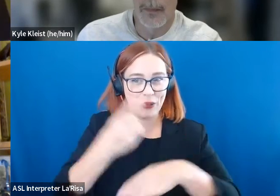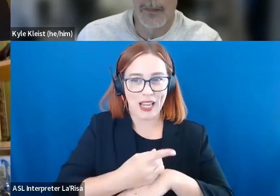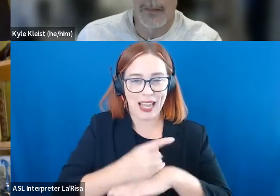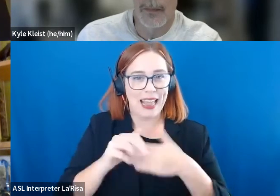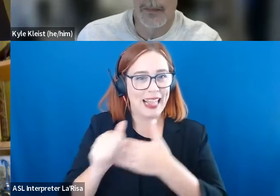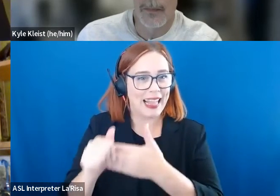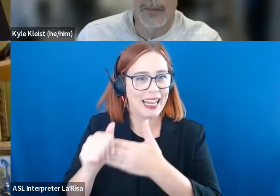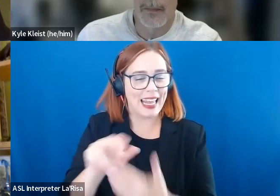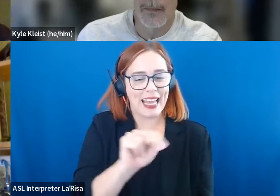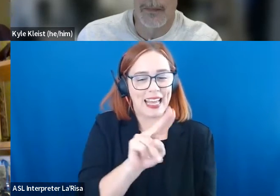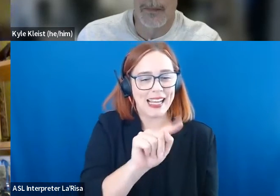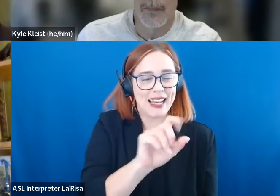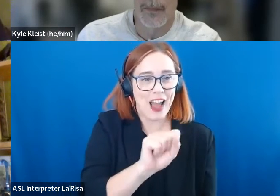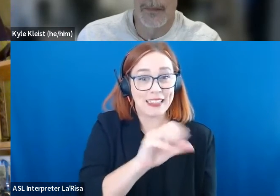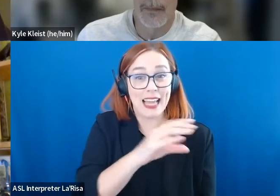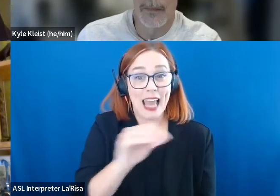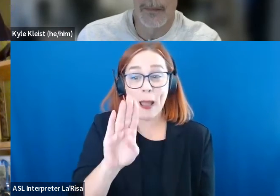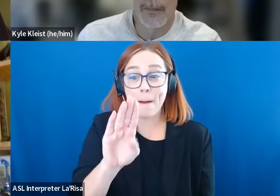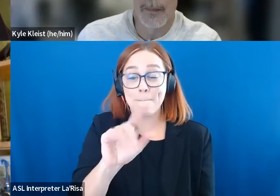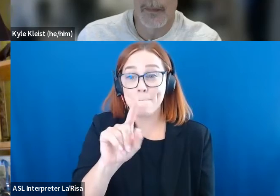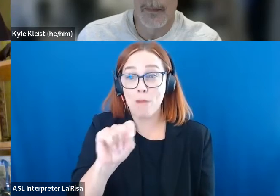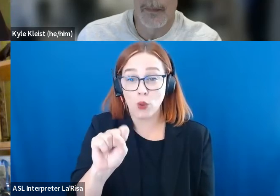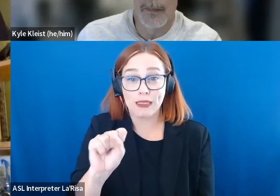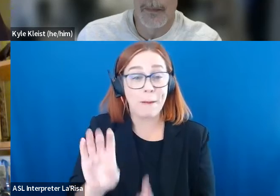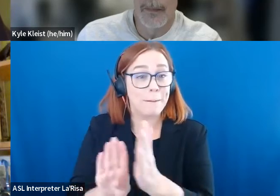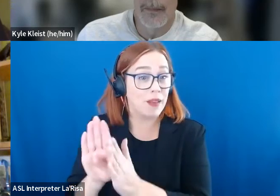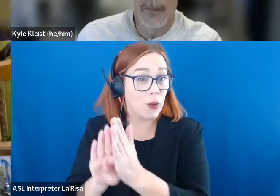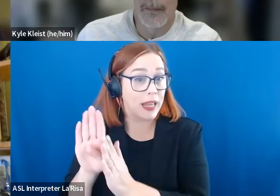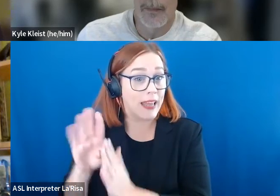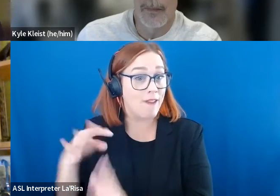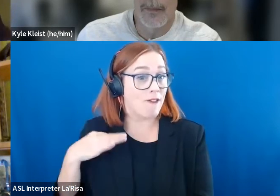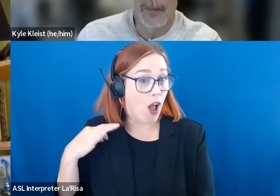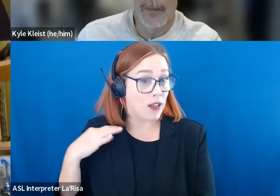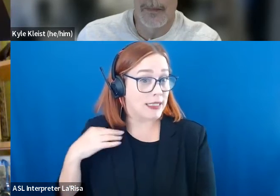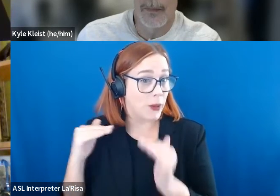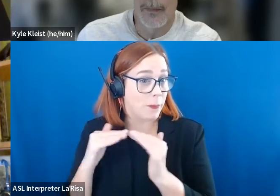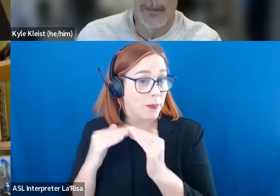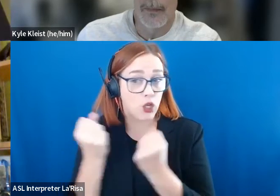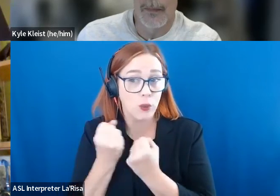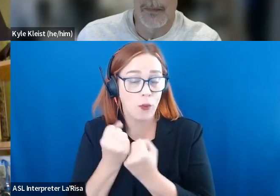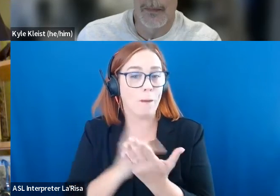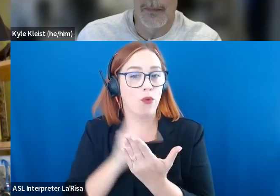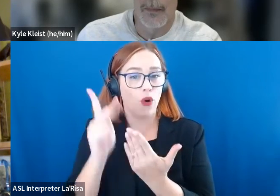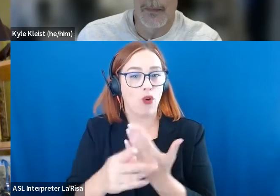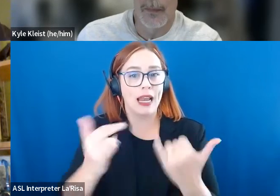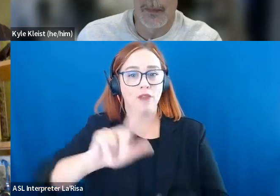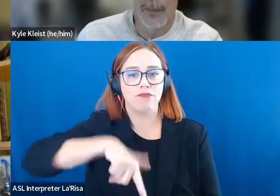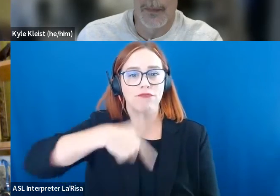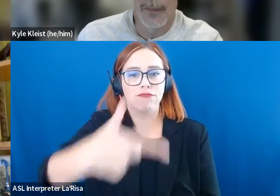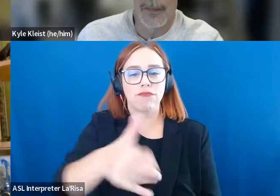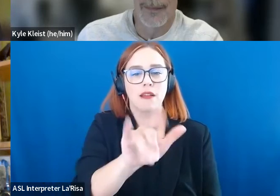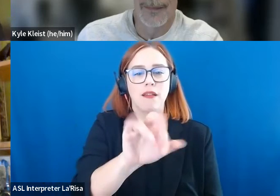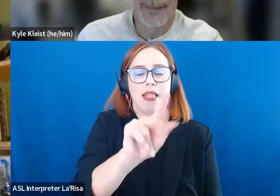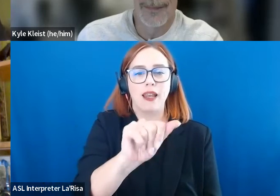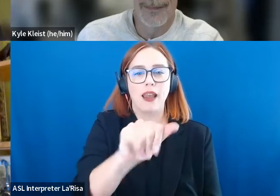nuts and bolts of building a volunteer and peer support program. I'm going to pass it off to Linda Pogue and Kyle Kleist